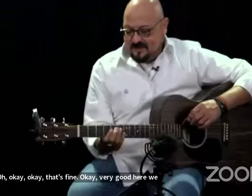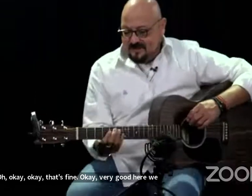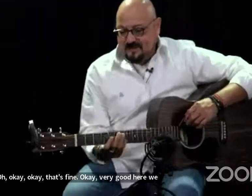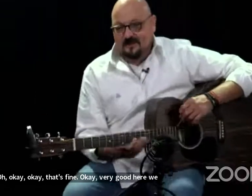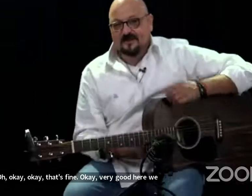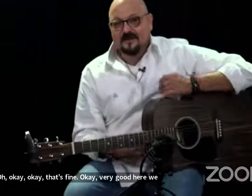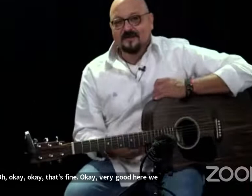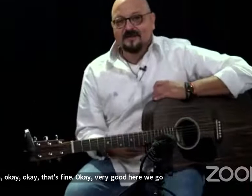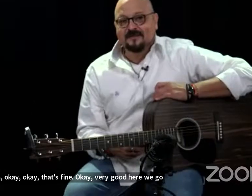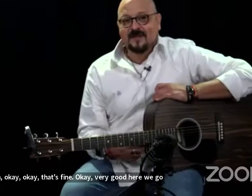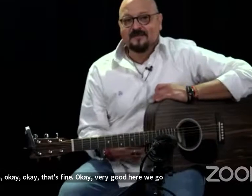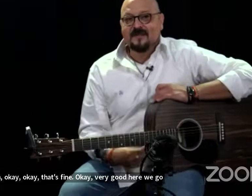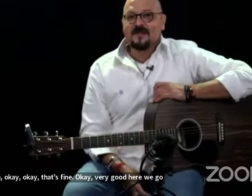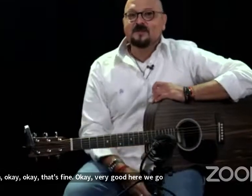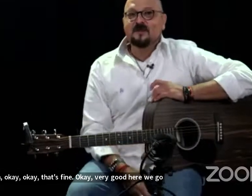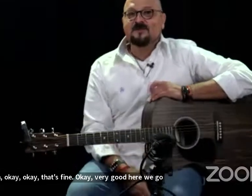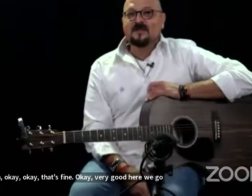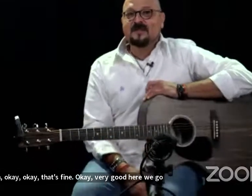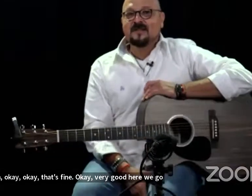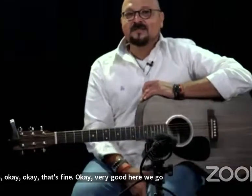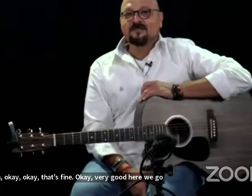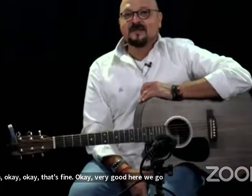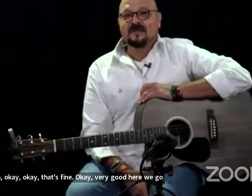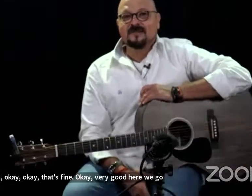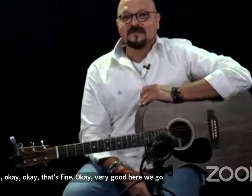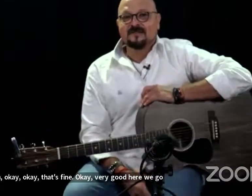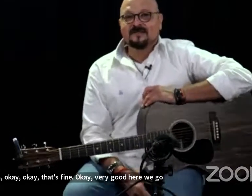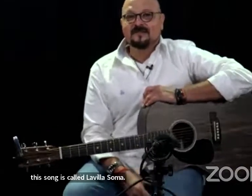This song is called La Vida Es Una Fiesta.